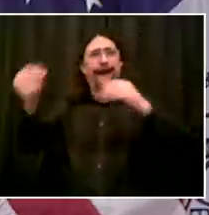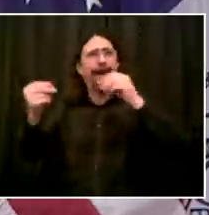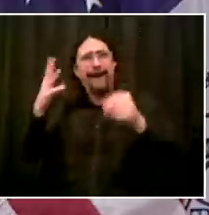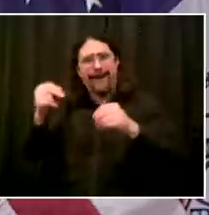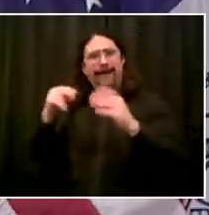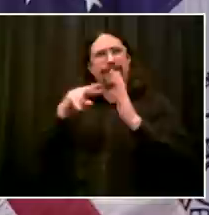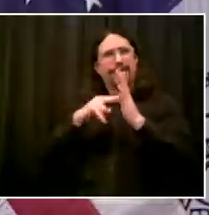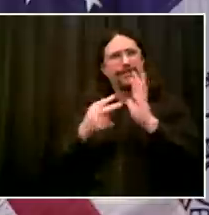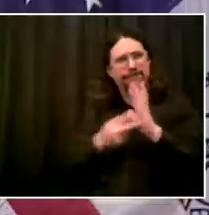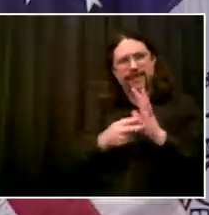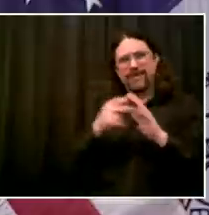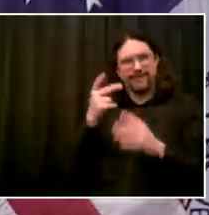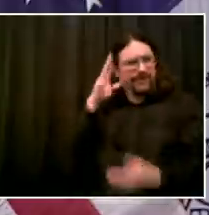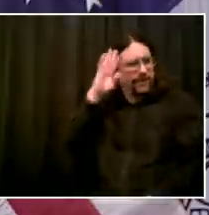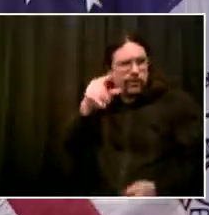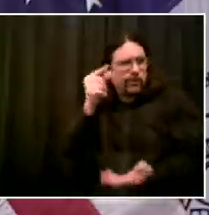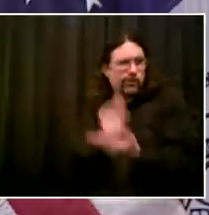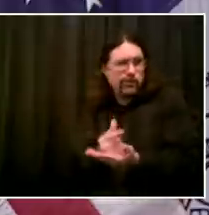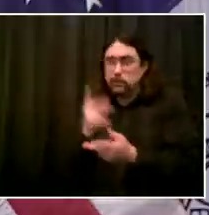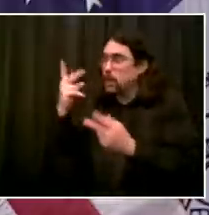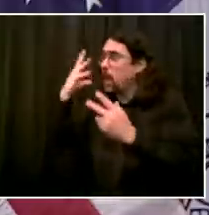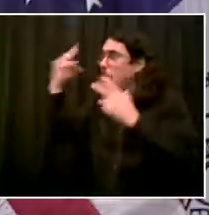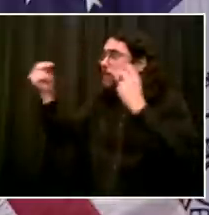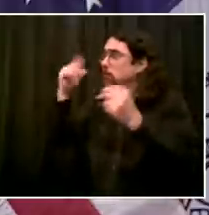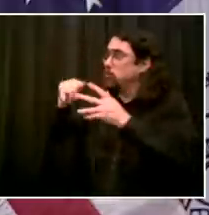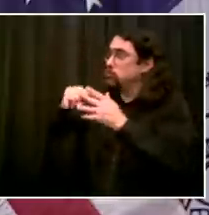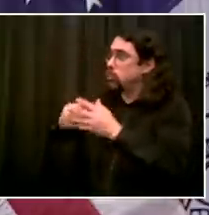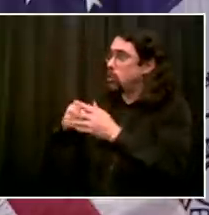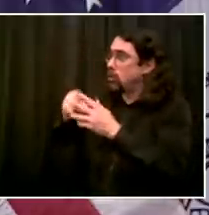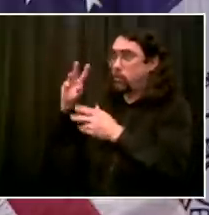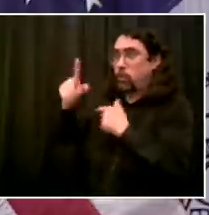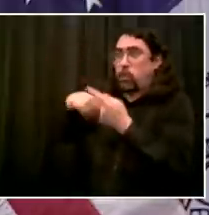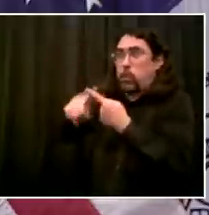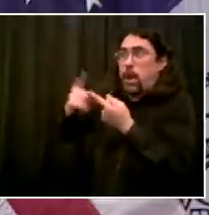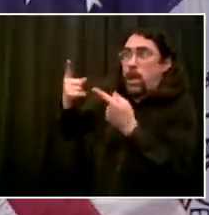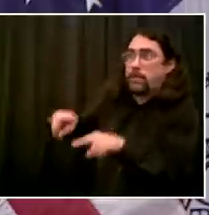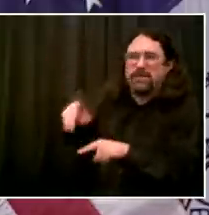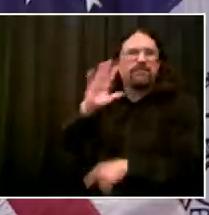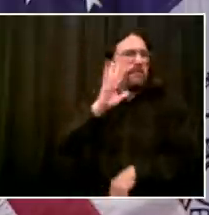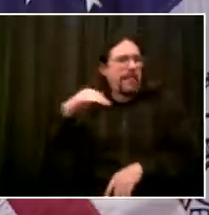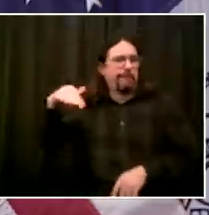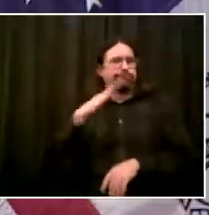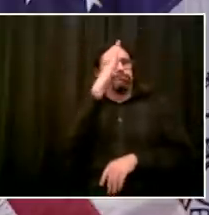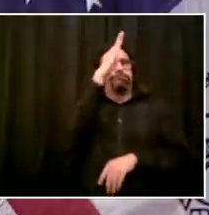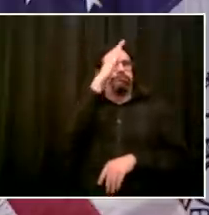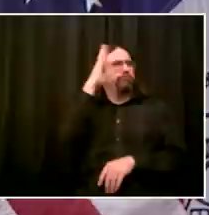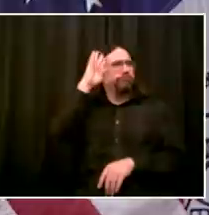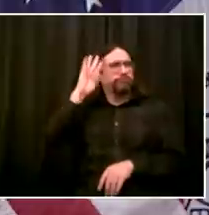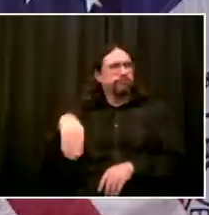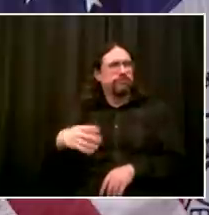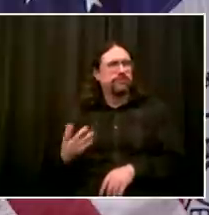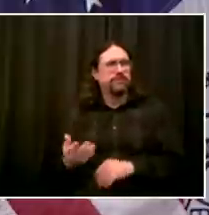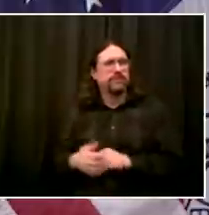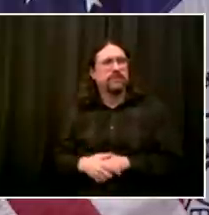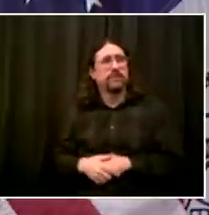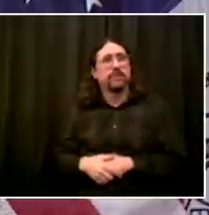of declining caseloads, all they mean is that our hospitals have more capacity